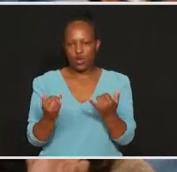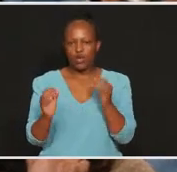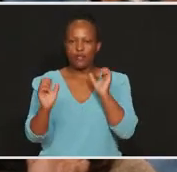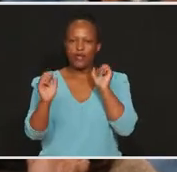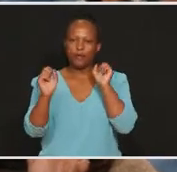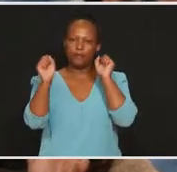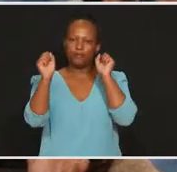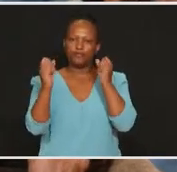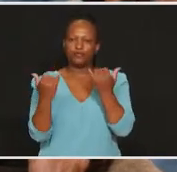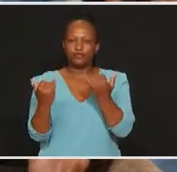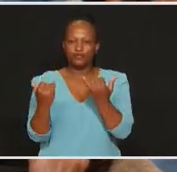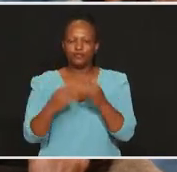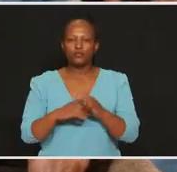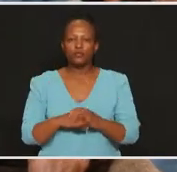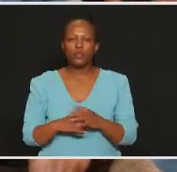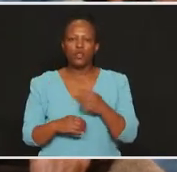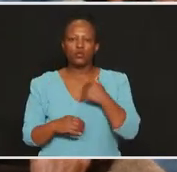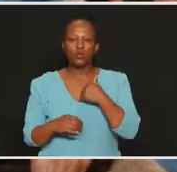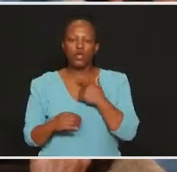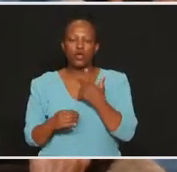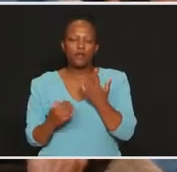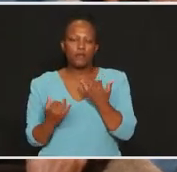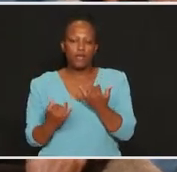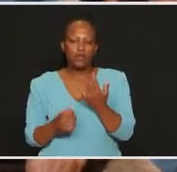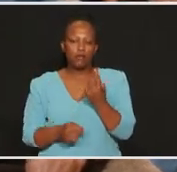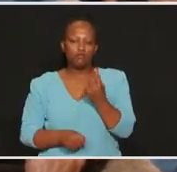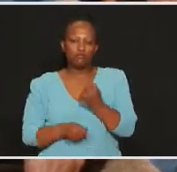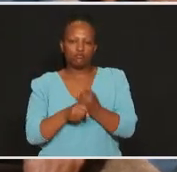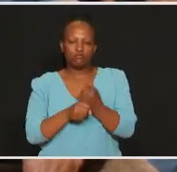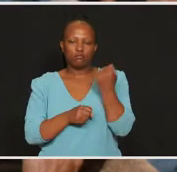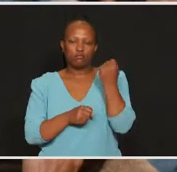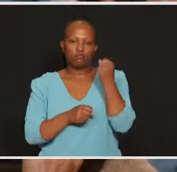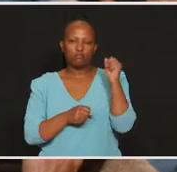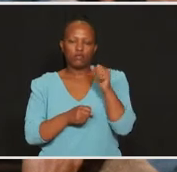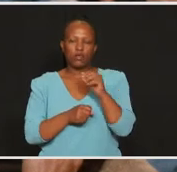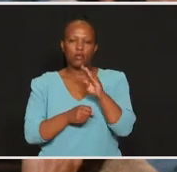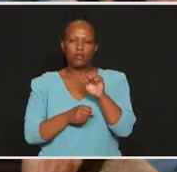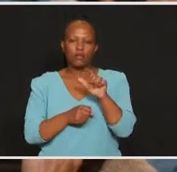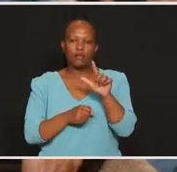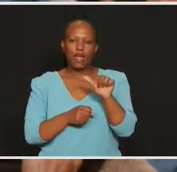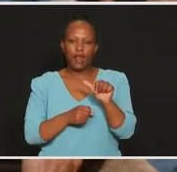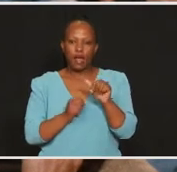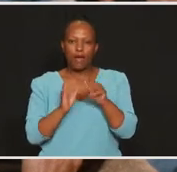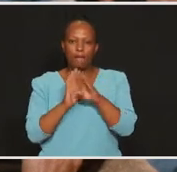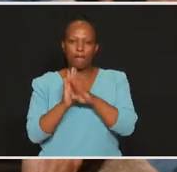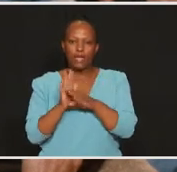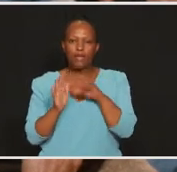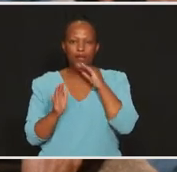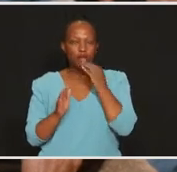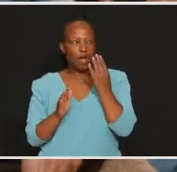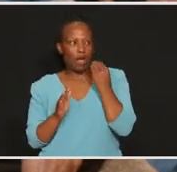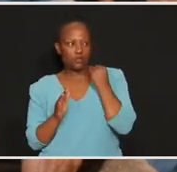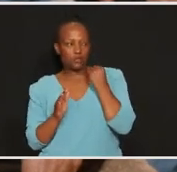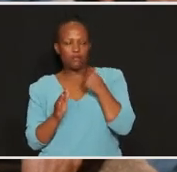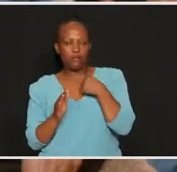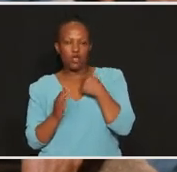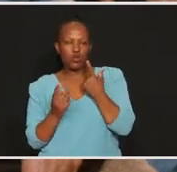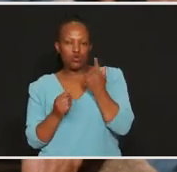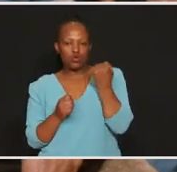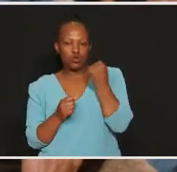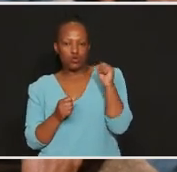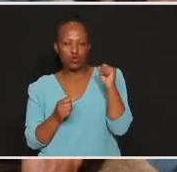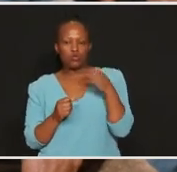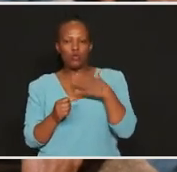I partially reject the bellable which means I must say I reject available I plea for you to remove